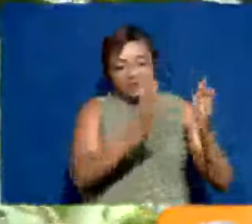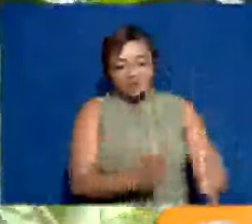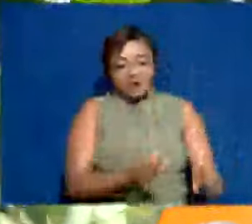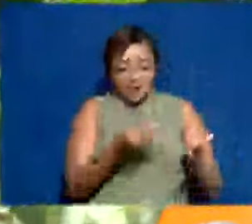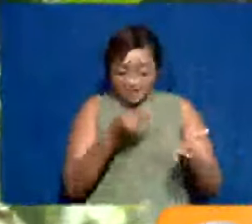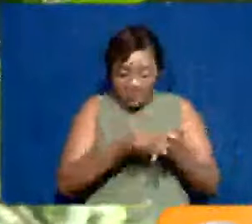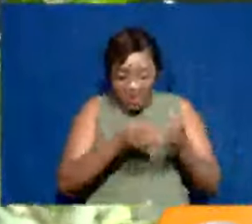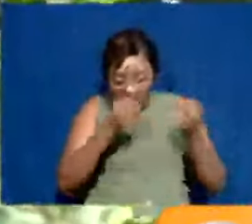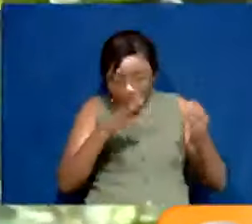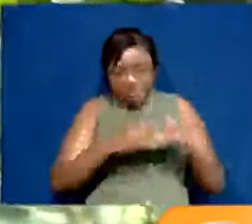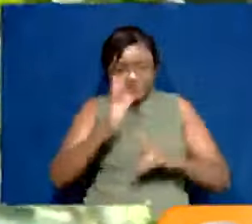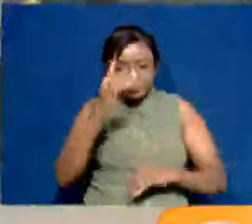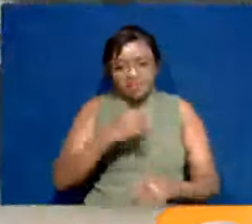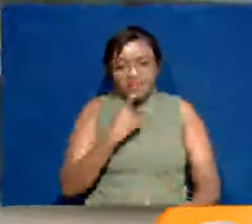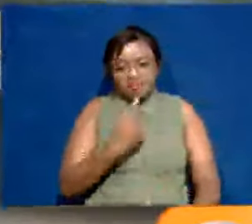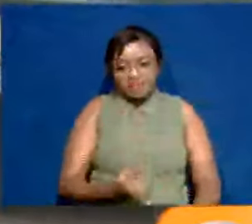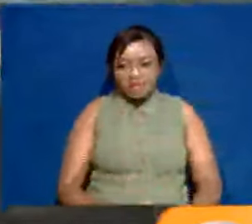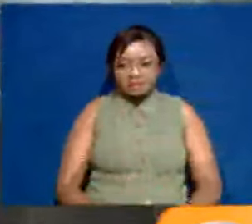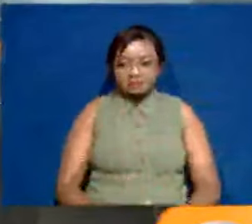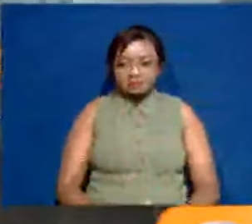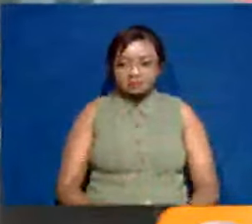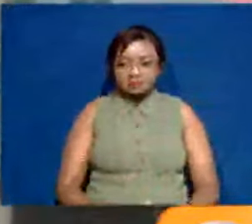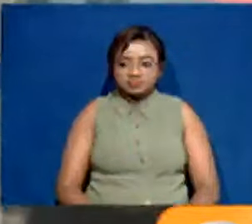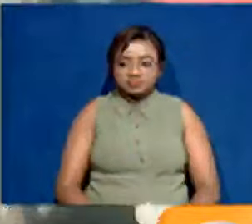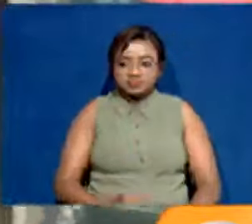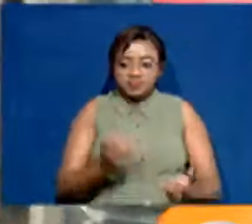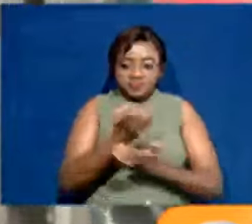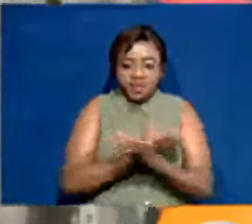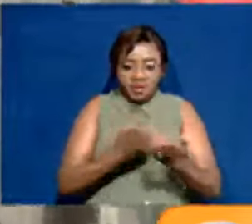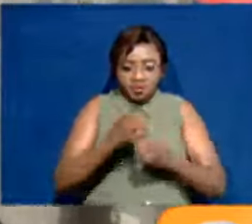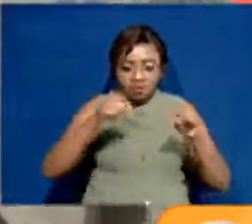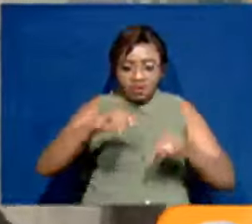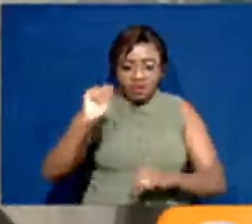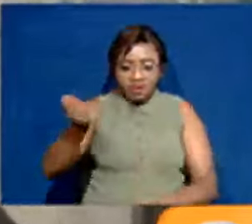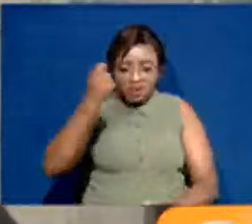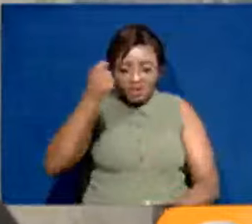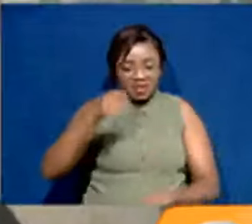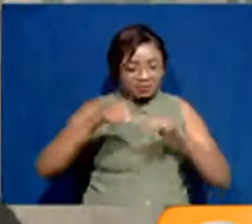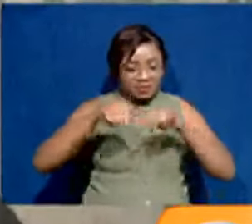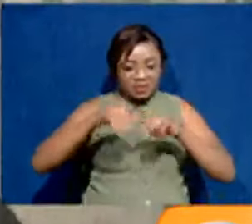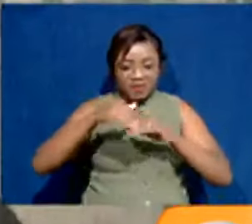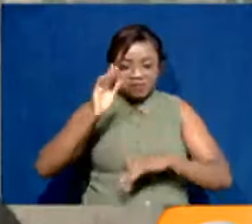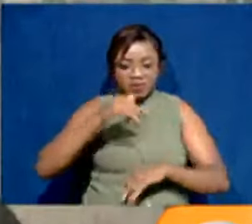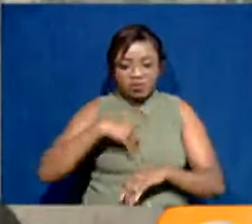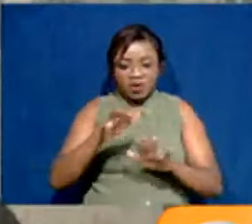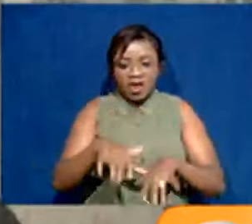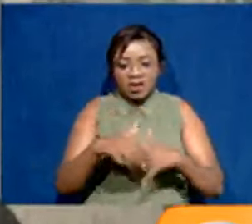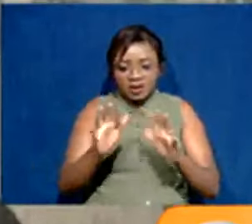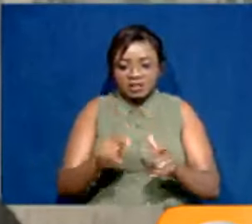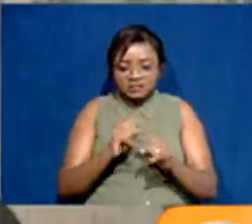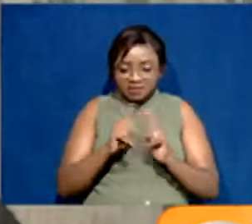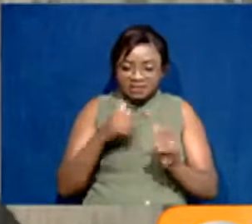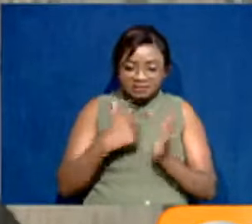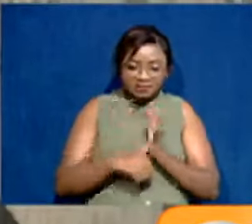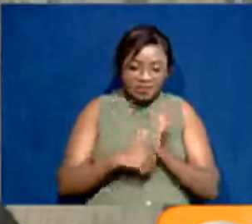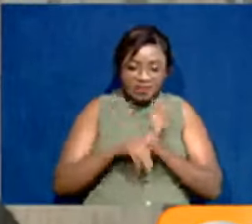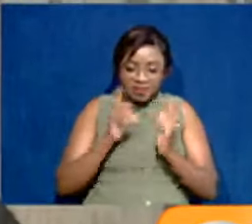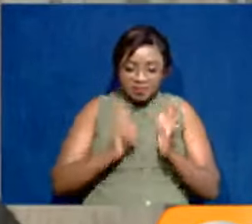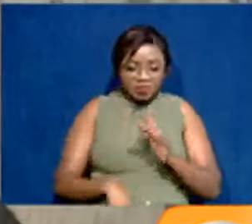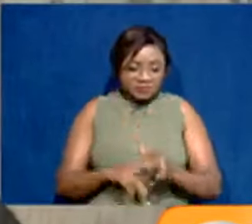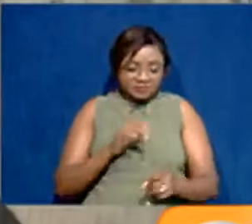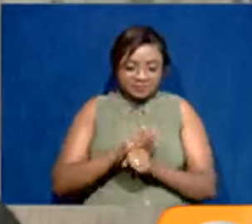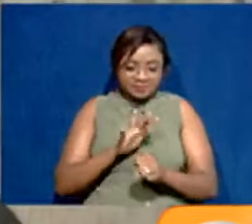100 shillings. The economy of Central Kenya largely depends on agriculture, but unfortunately a lot of cash crops have not been doing